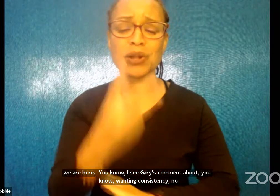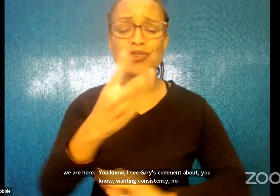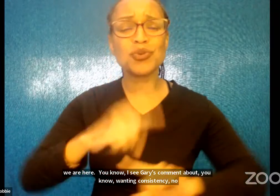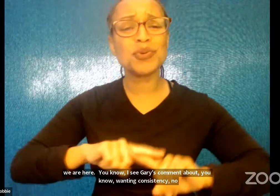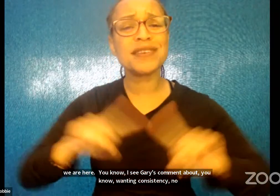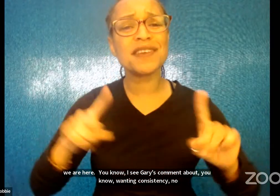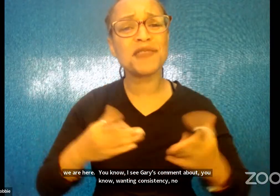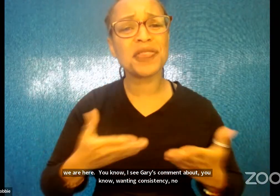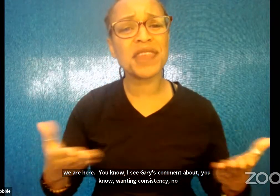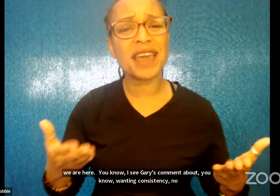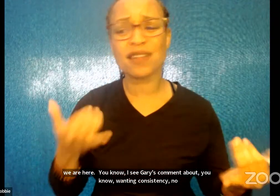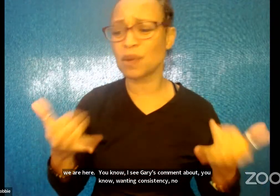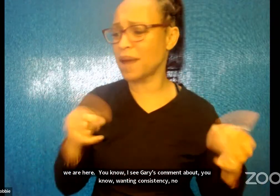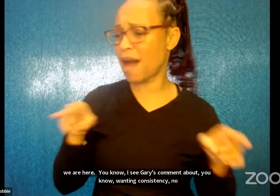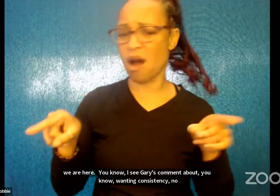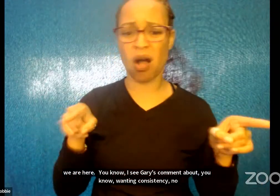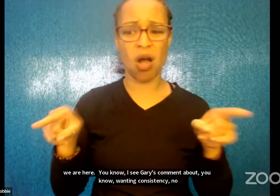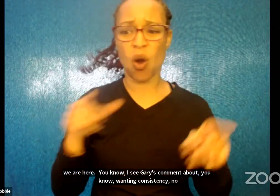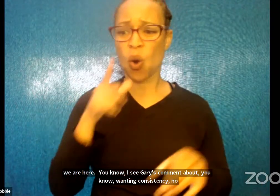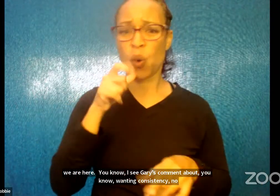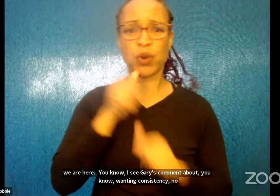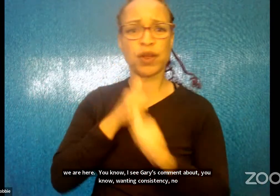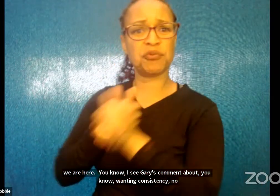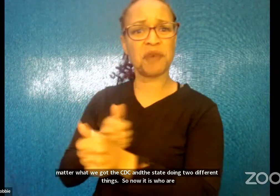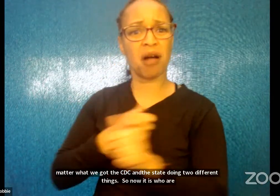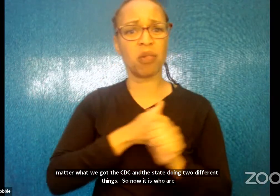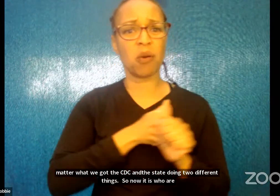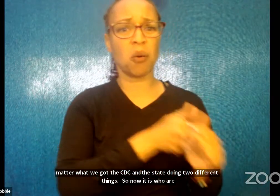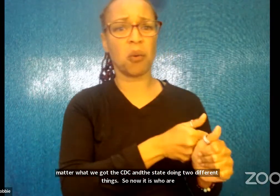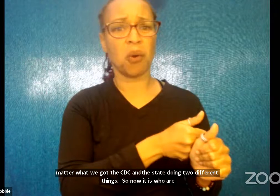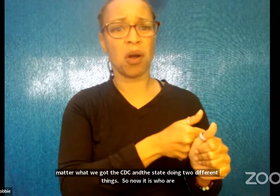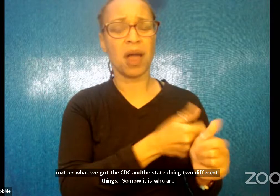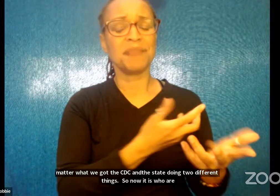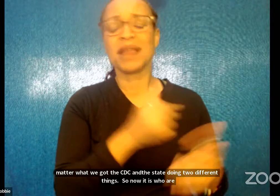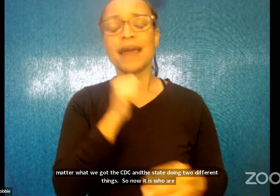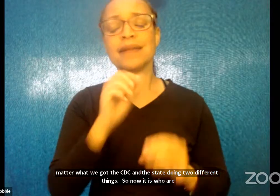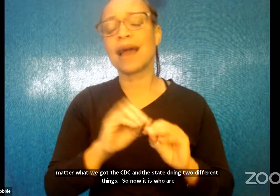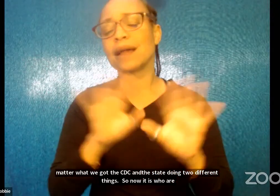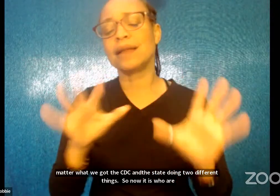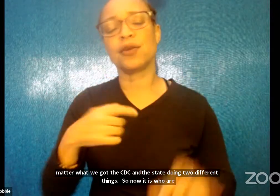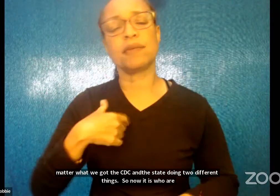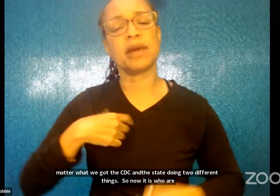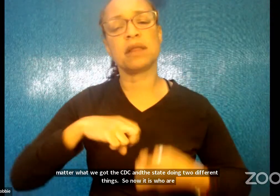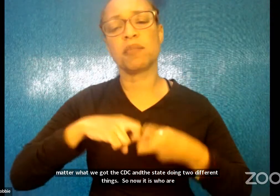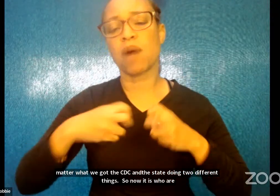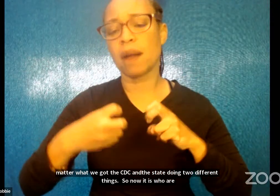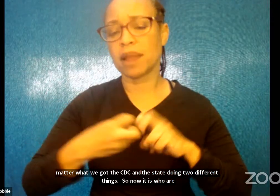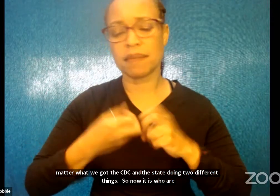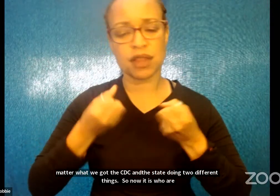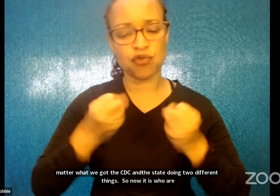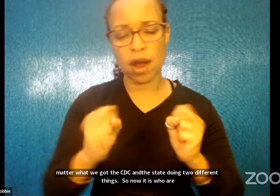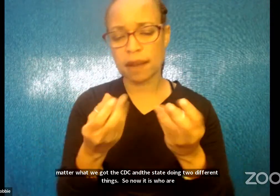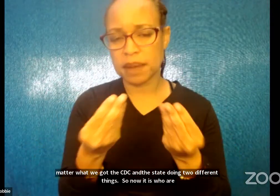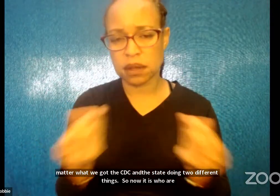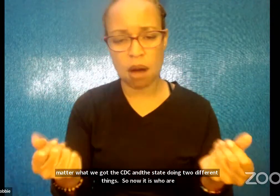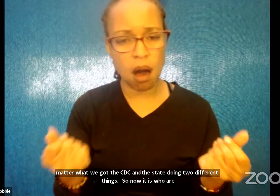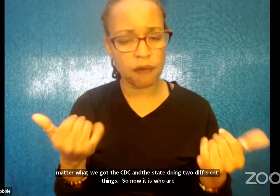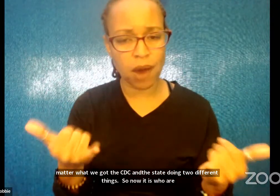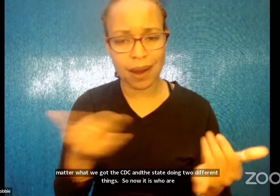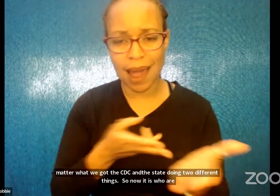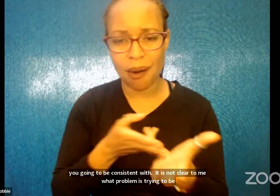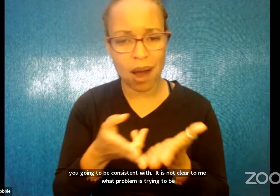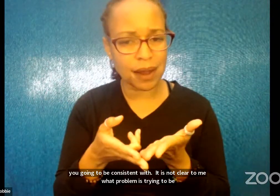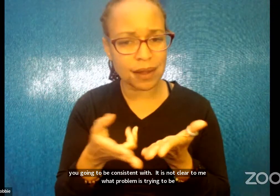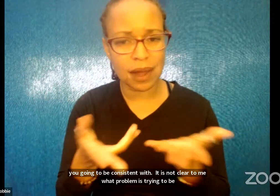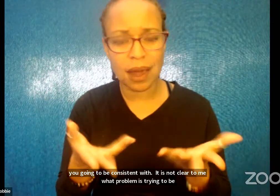who are you going to be consistent with? It's just not clear to me what problem is trying to be solved here, to be honest, and why we're going to